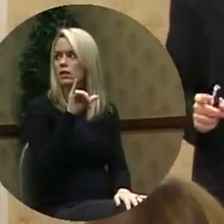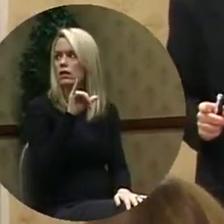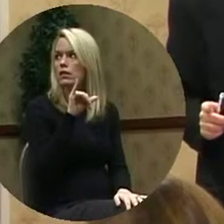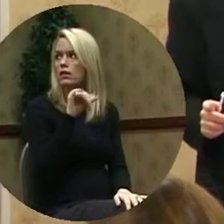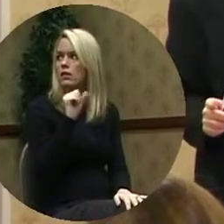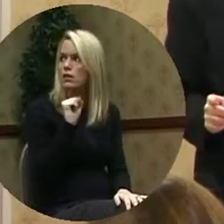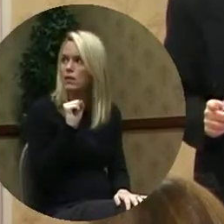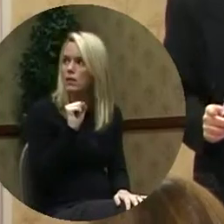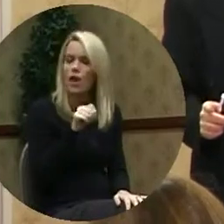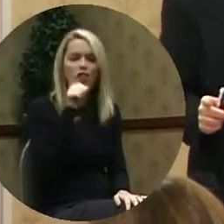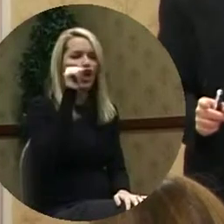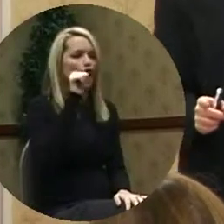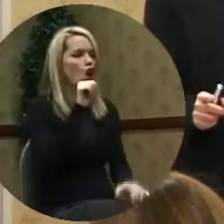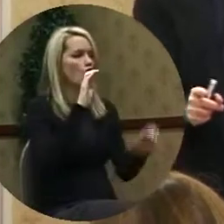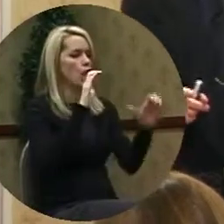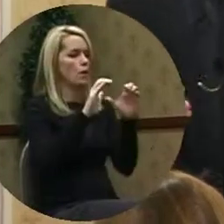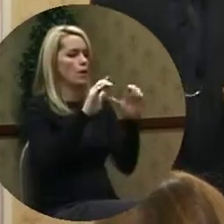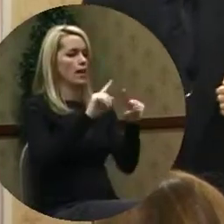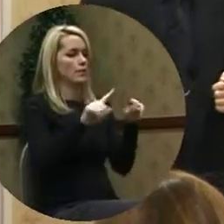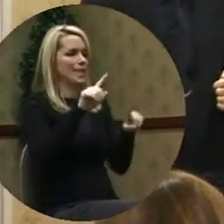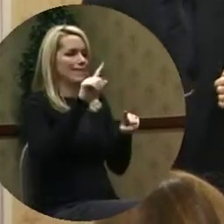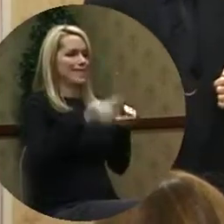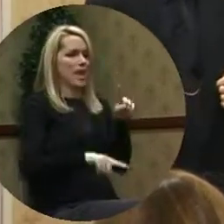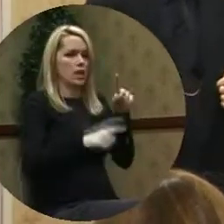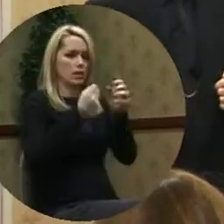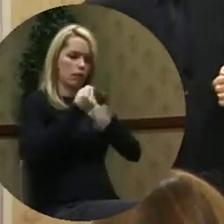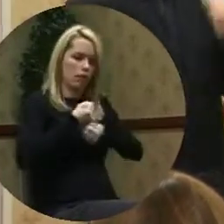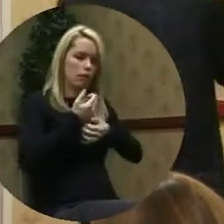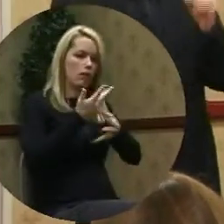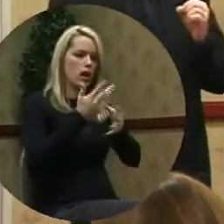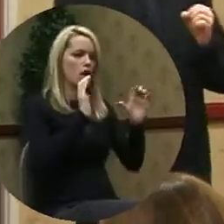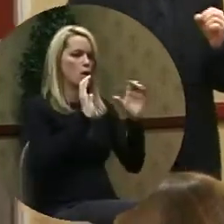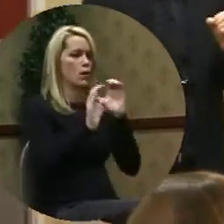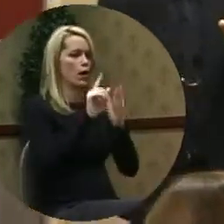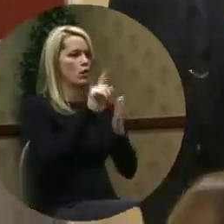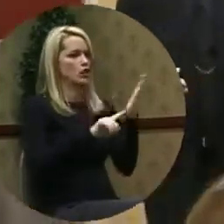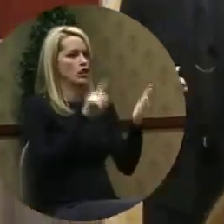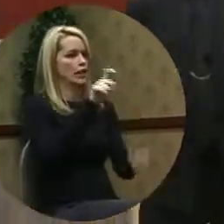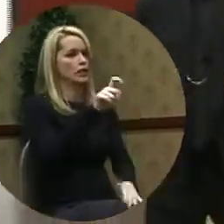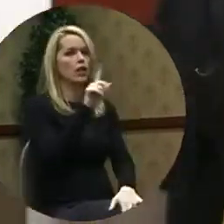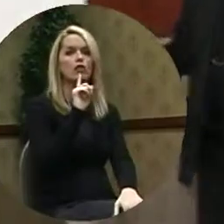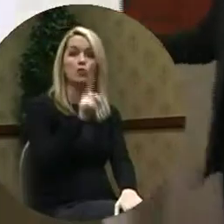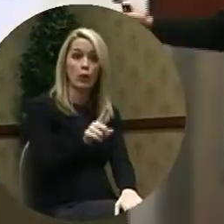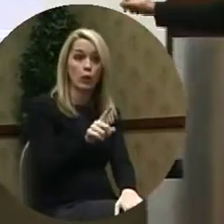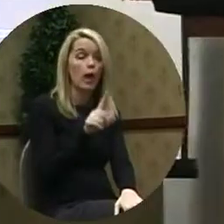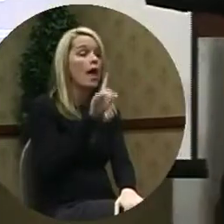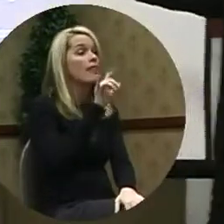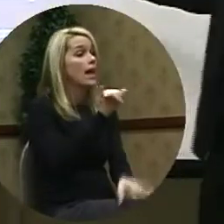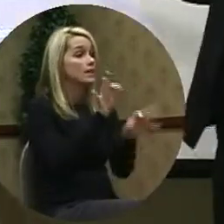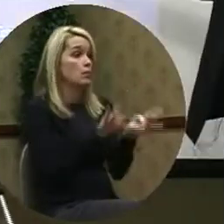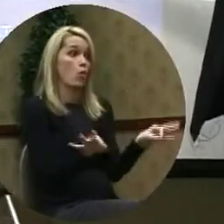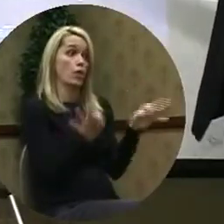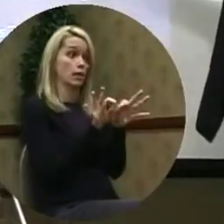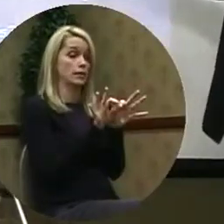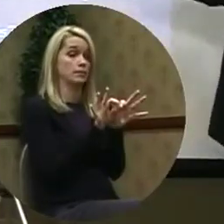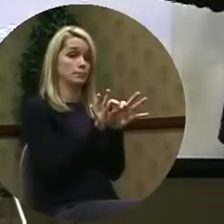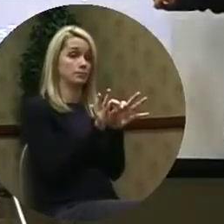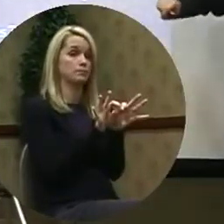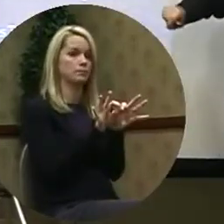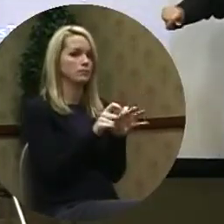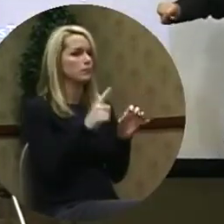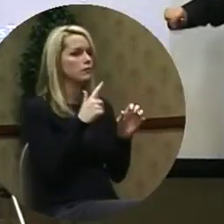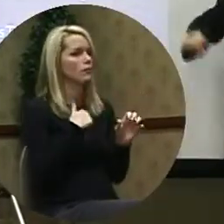but isn't always able to really communicate what she needs? That's critical. I might say, I